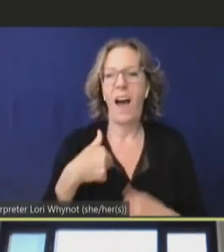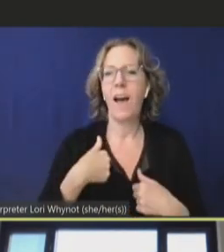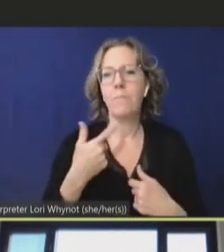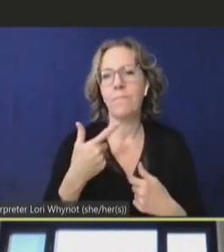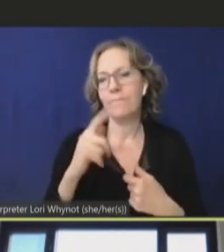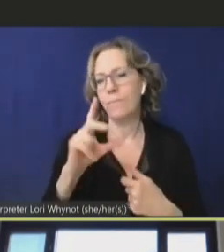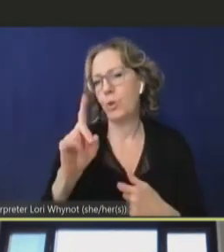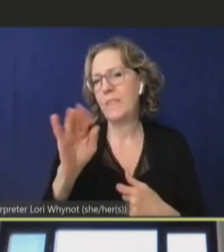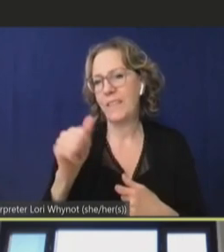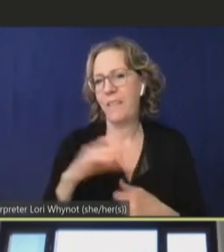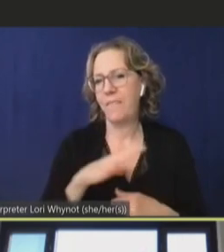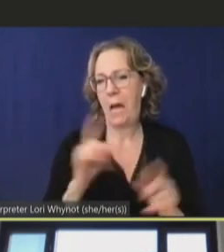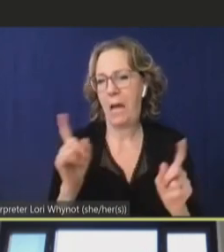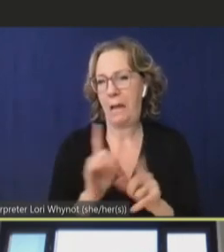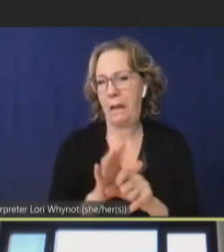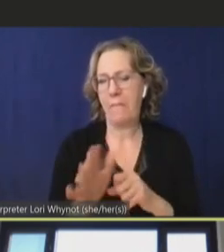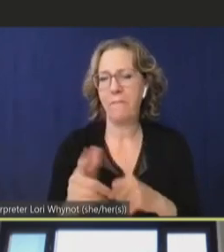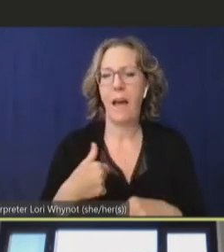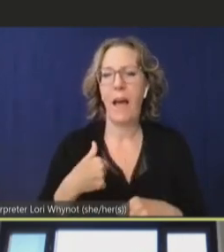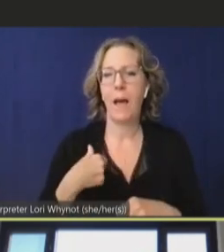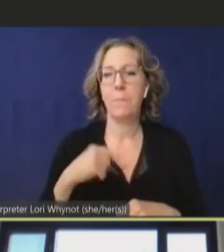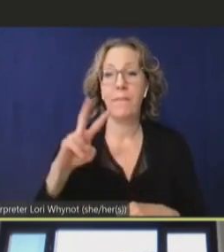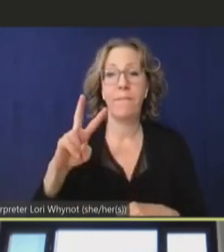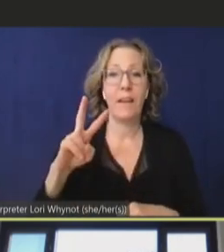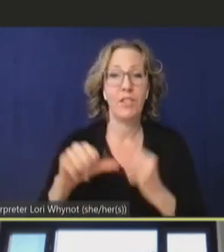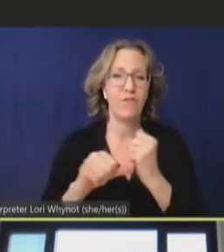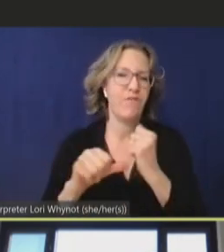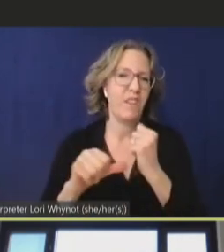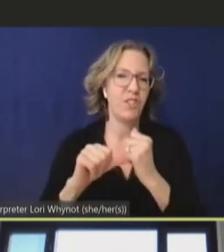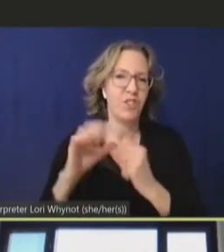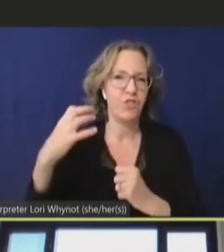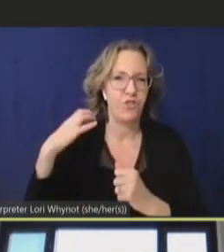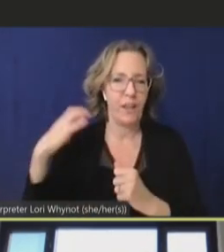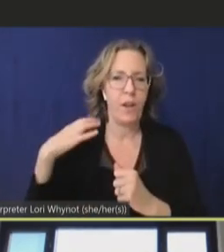I am in Boston, specifically Mission Hill. Thank you.